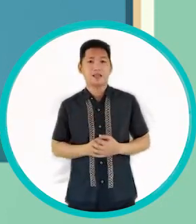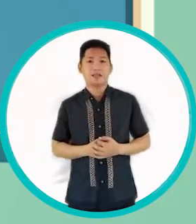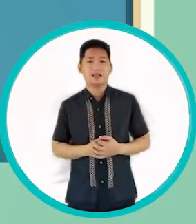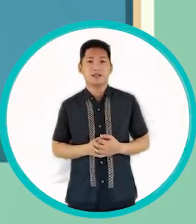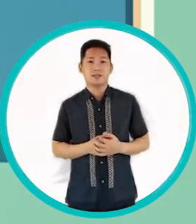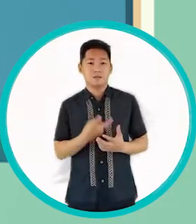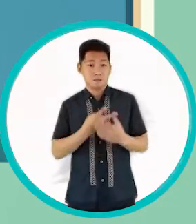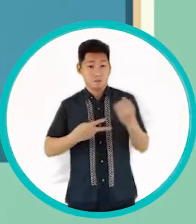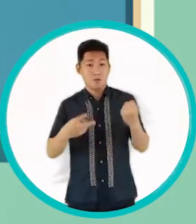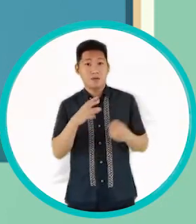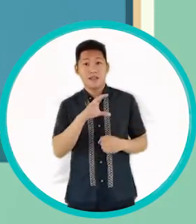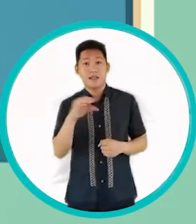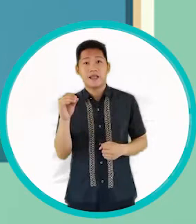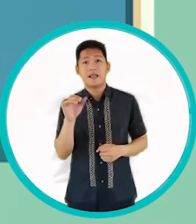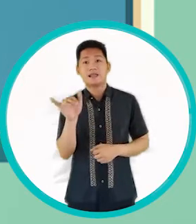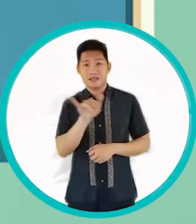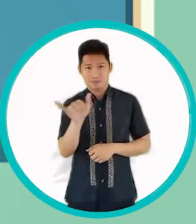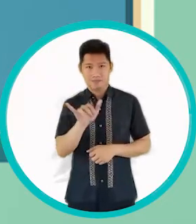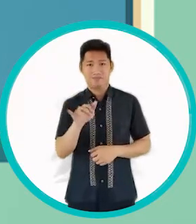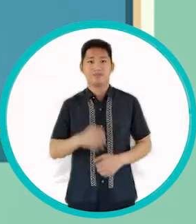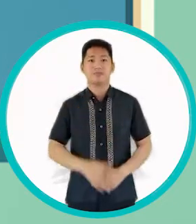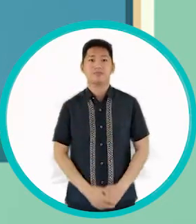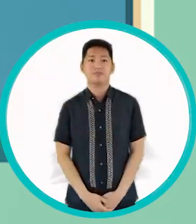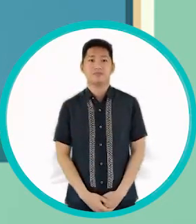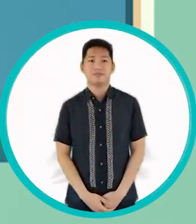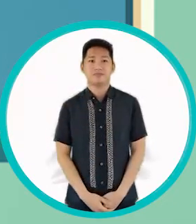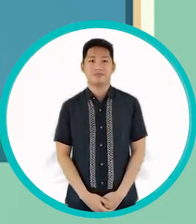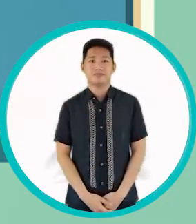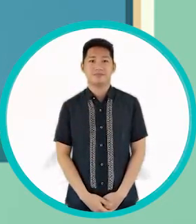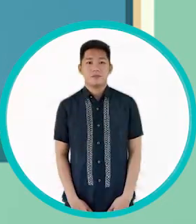like, both, and similarly.